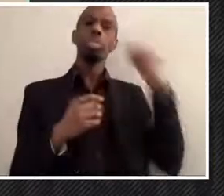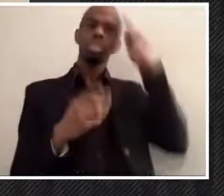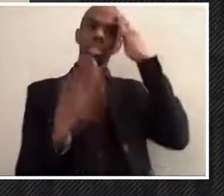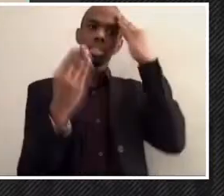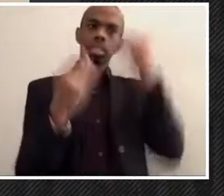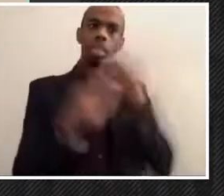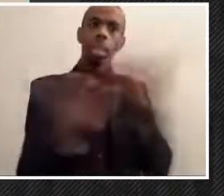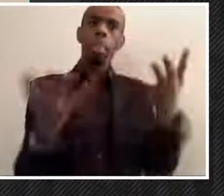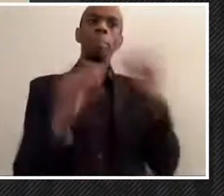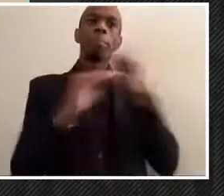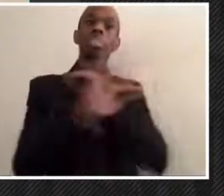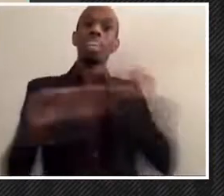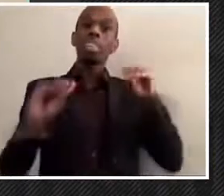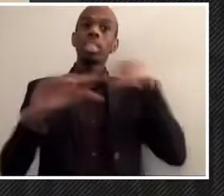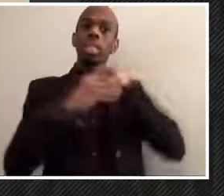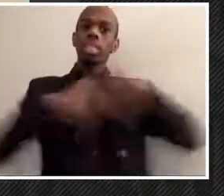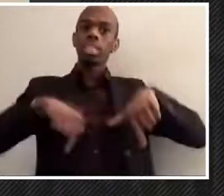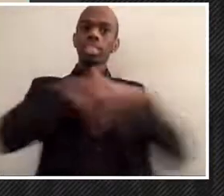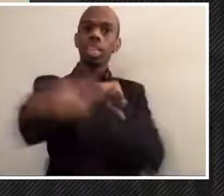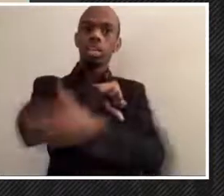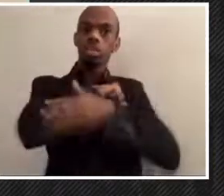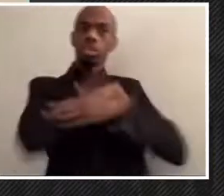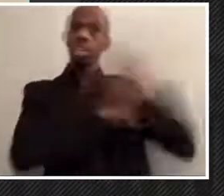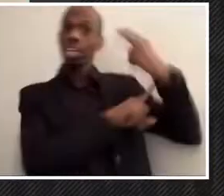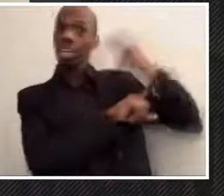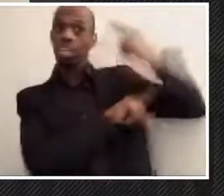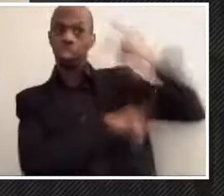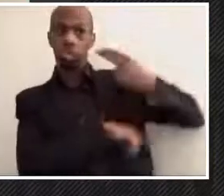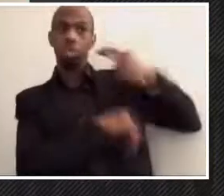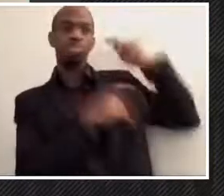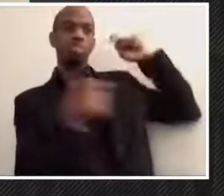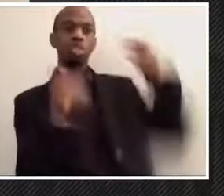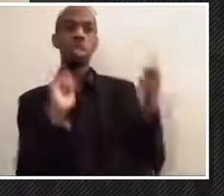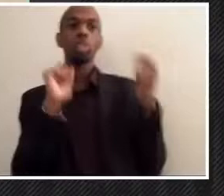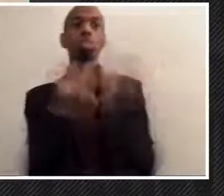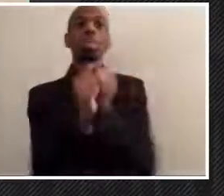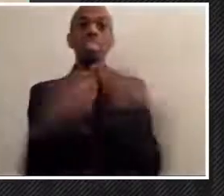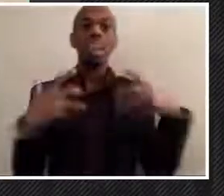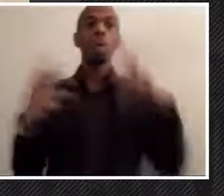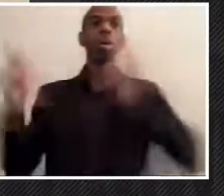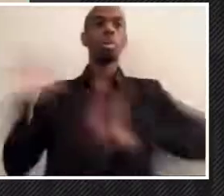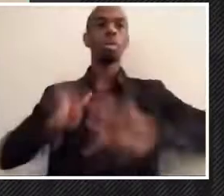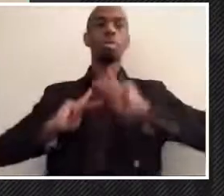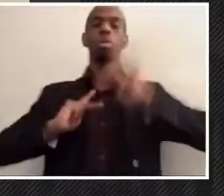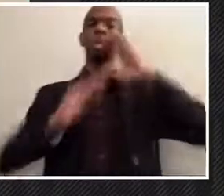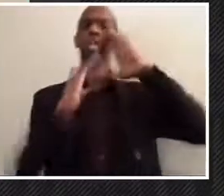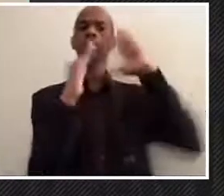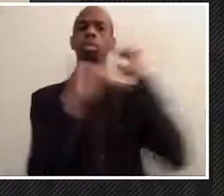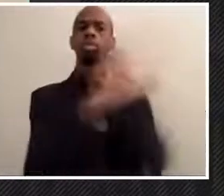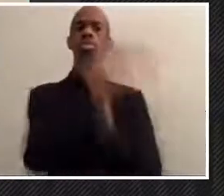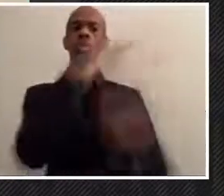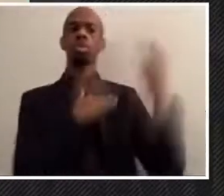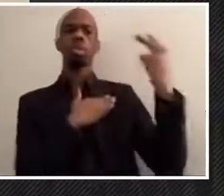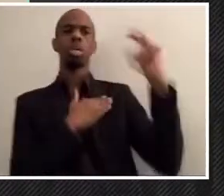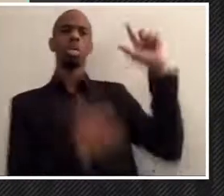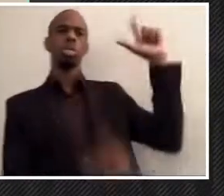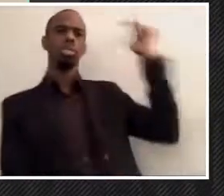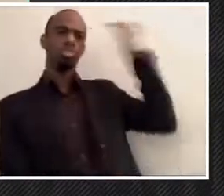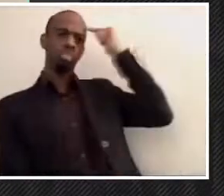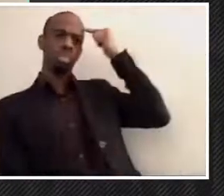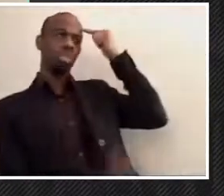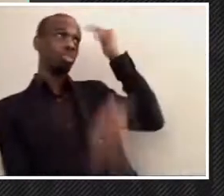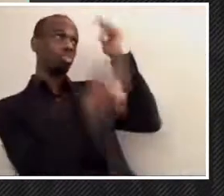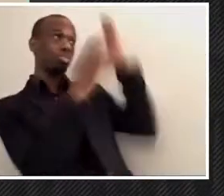this country's history that has changed without people expecting that their elected officials and demanding that change